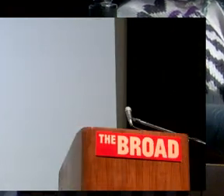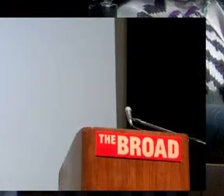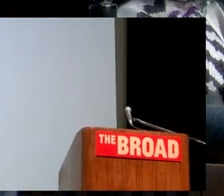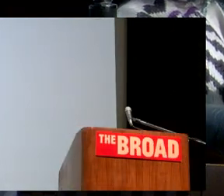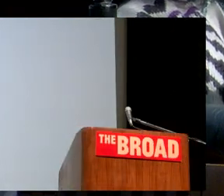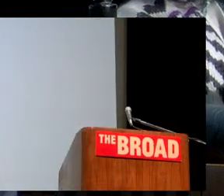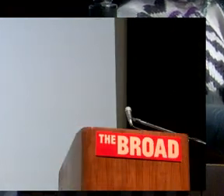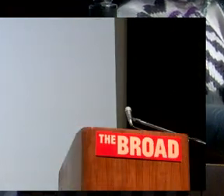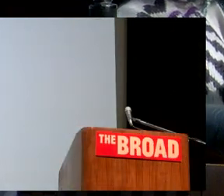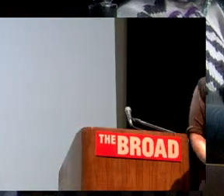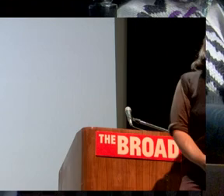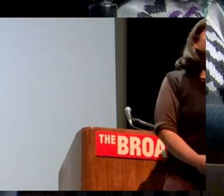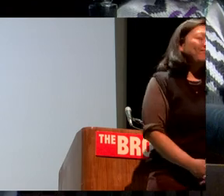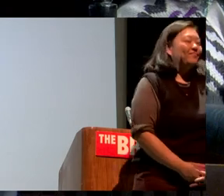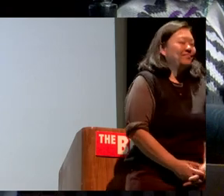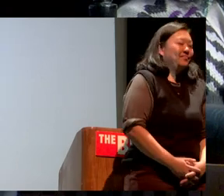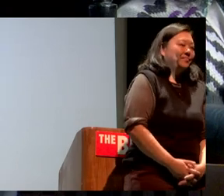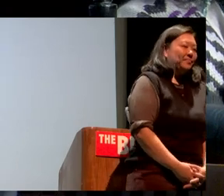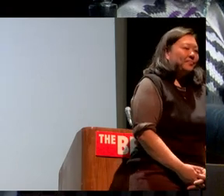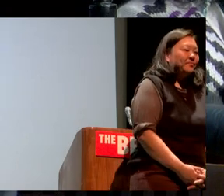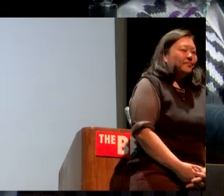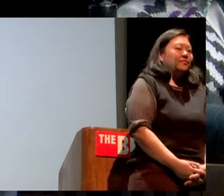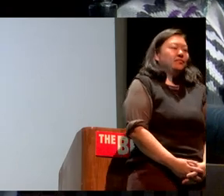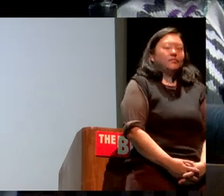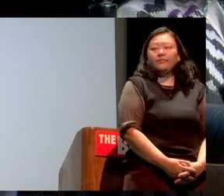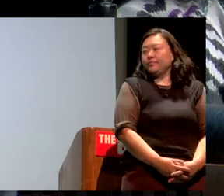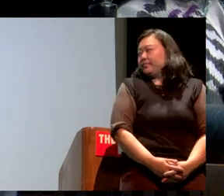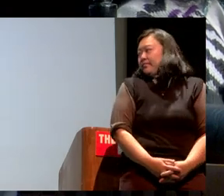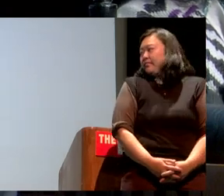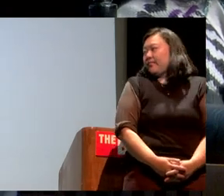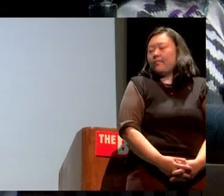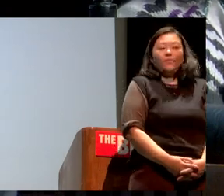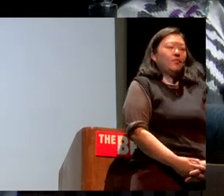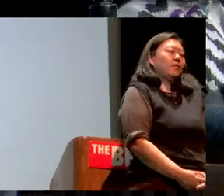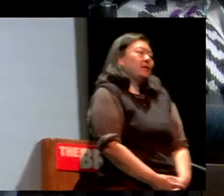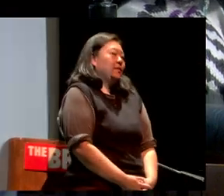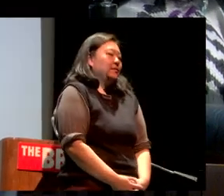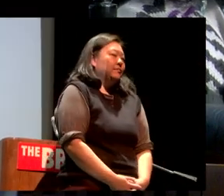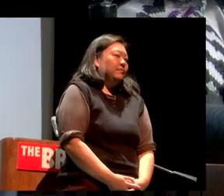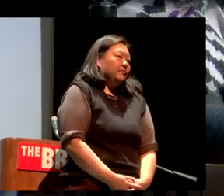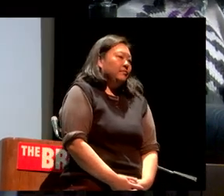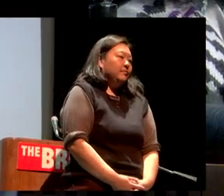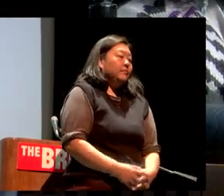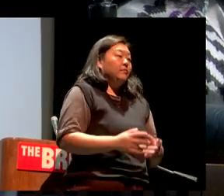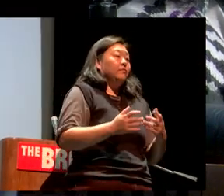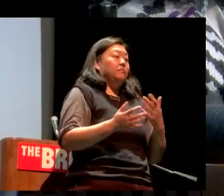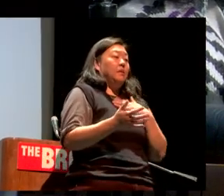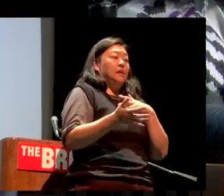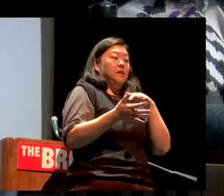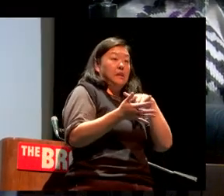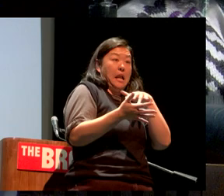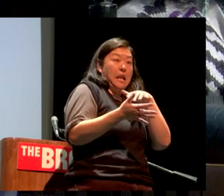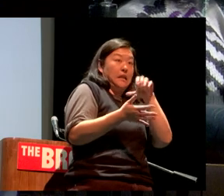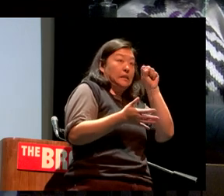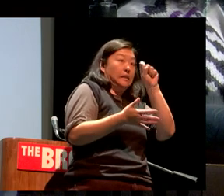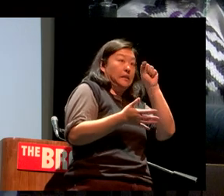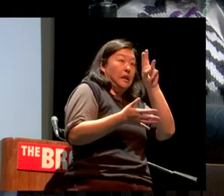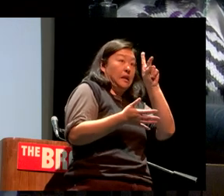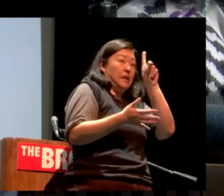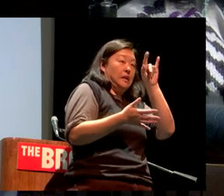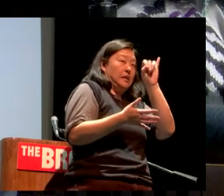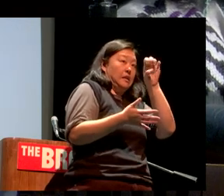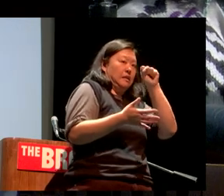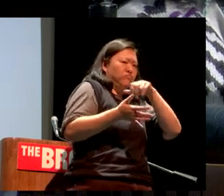satisfied with this data, and we tune in my studio. And then back to the, you know, Artifact studio, and